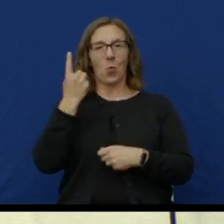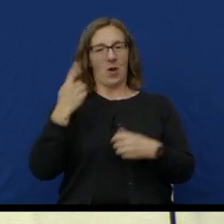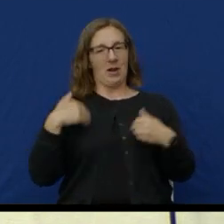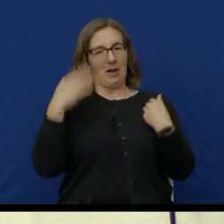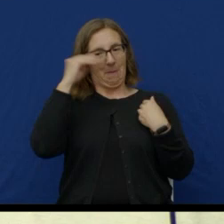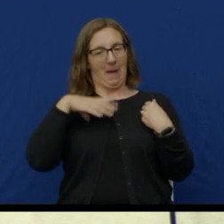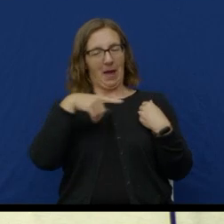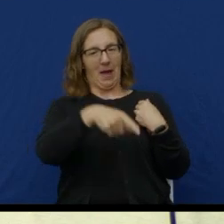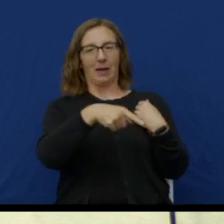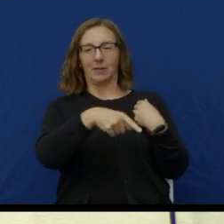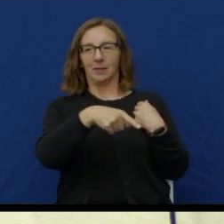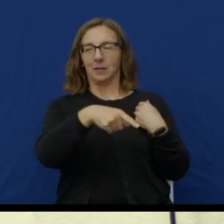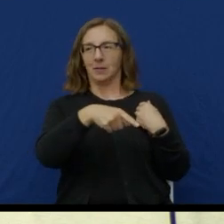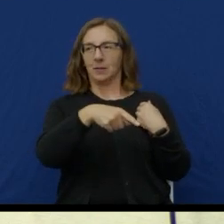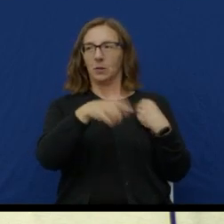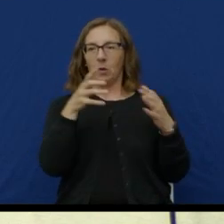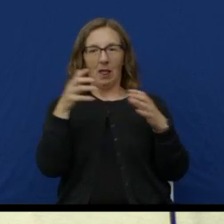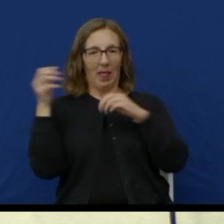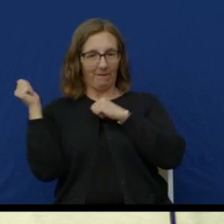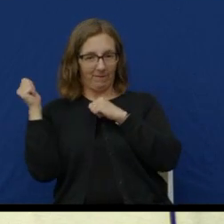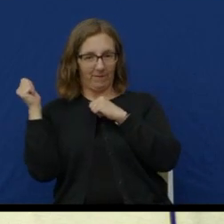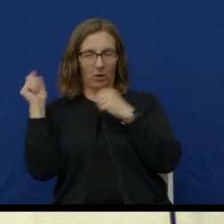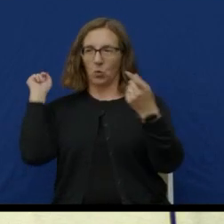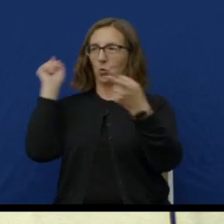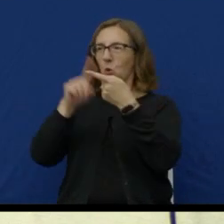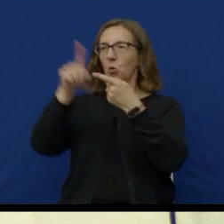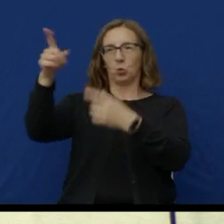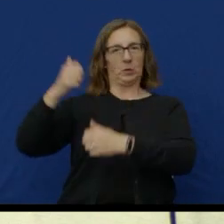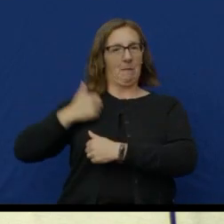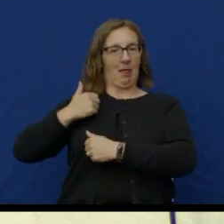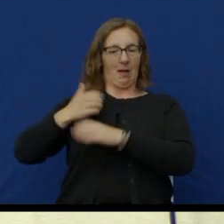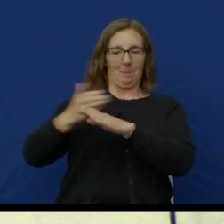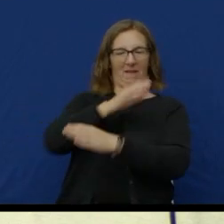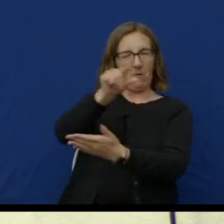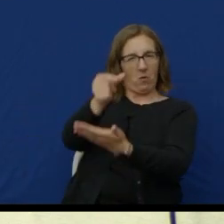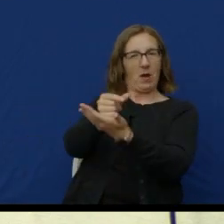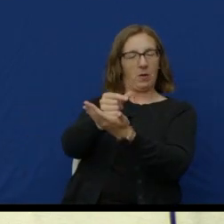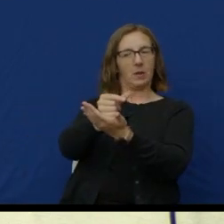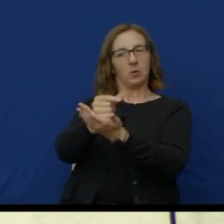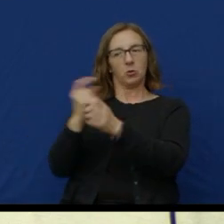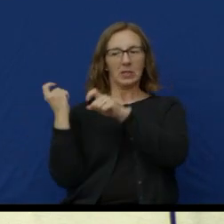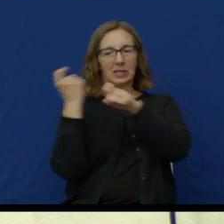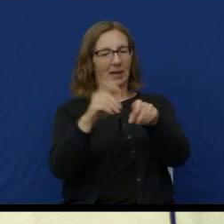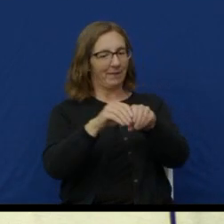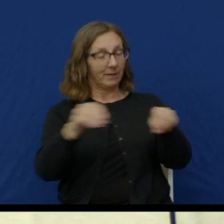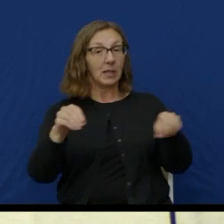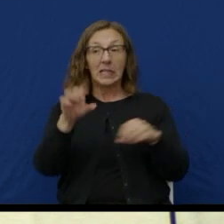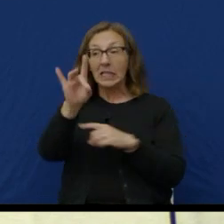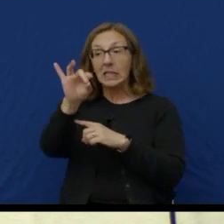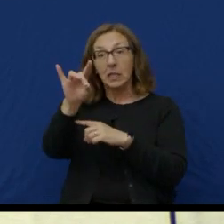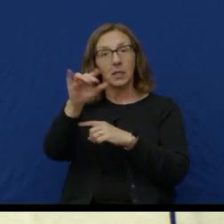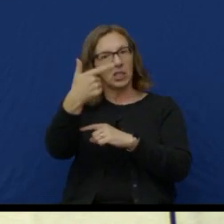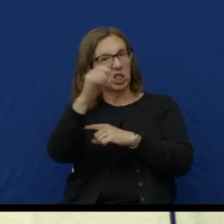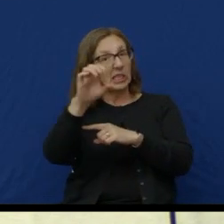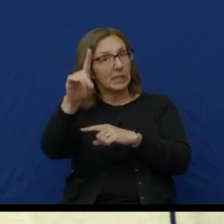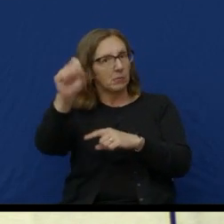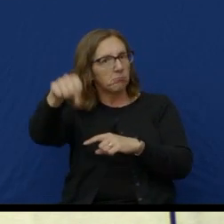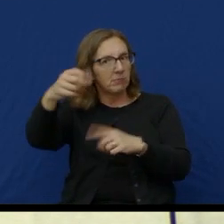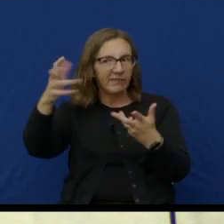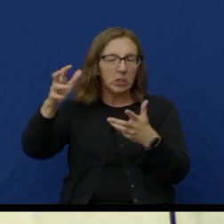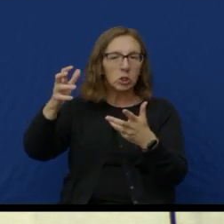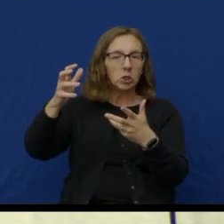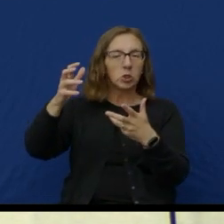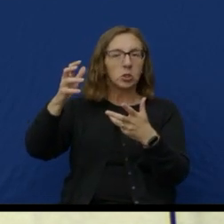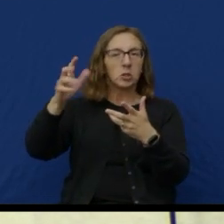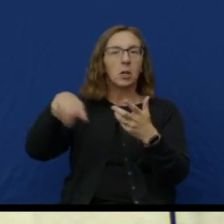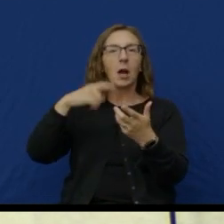who left Arlington to go in the military before he finished his degree, got his GED while he was in the service. He ended up